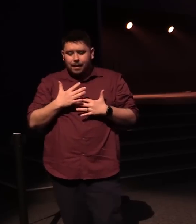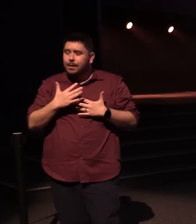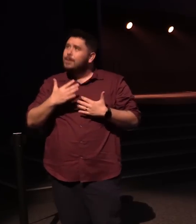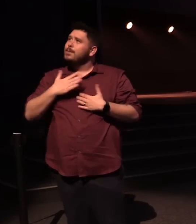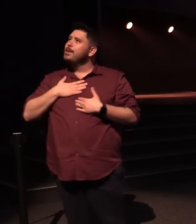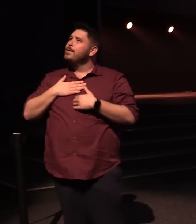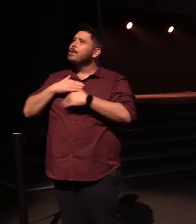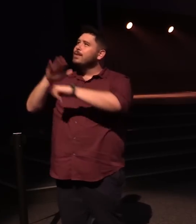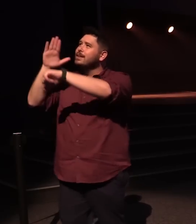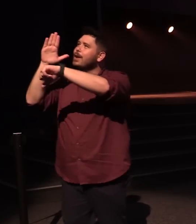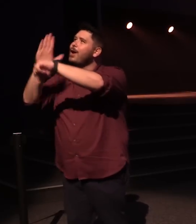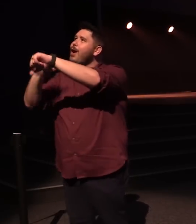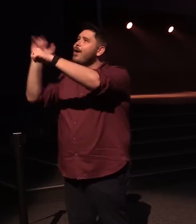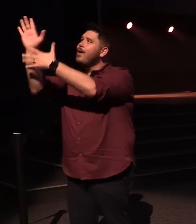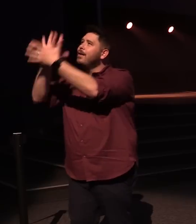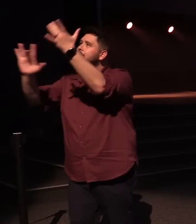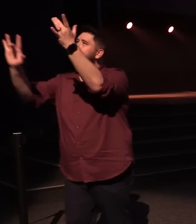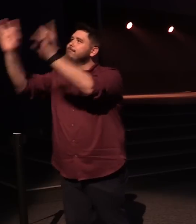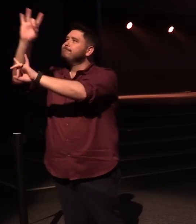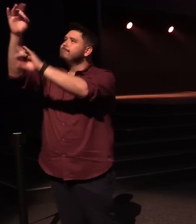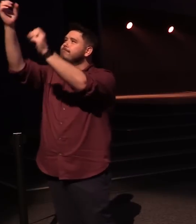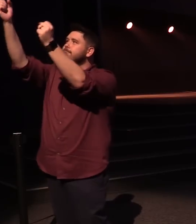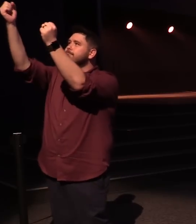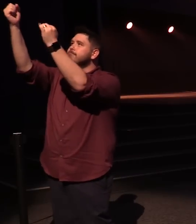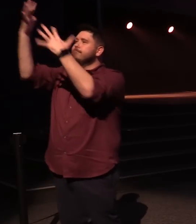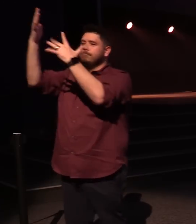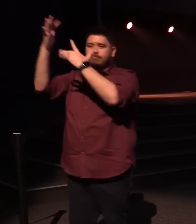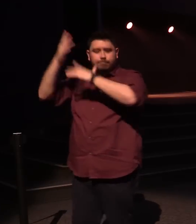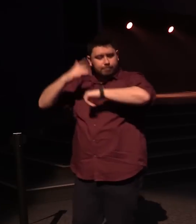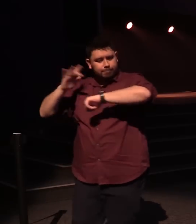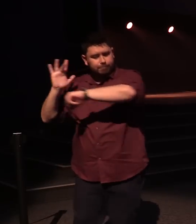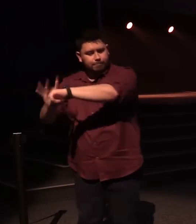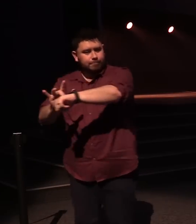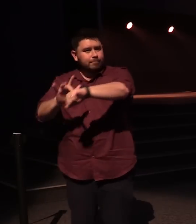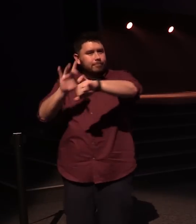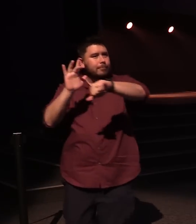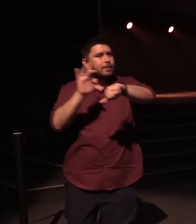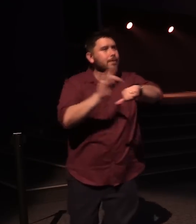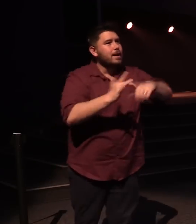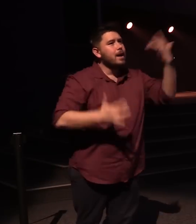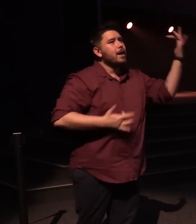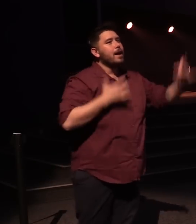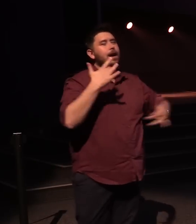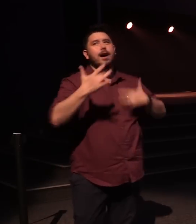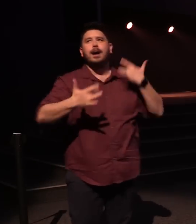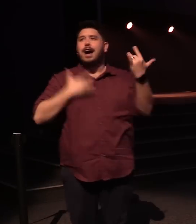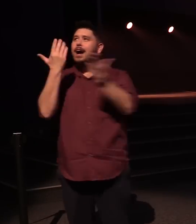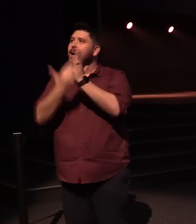So we call to win. It's revival.